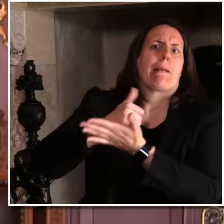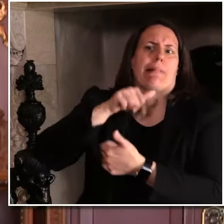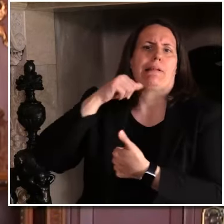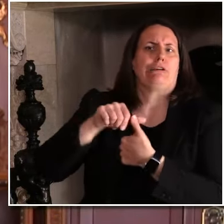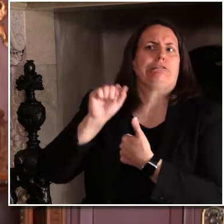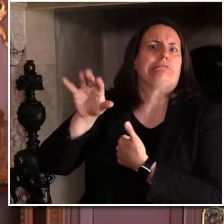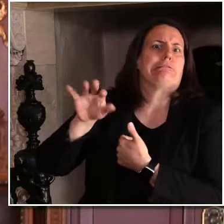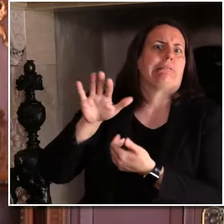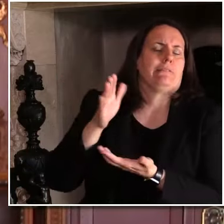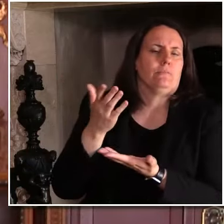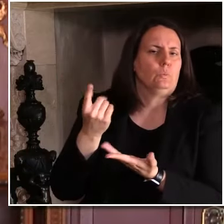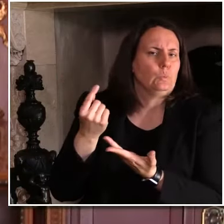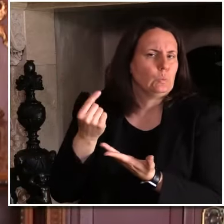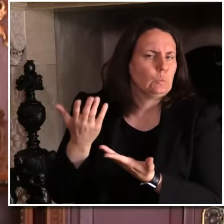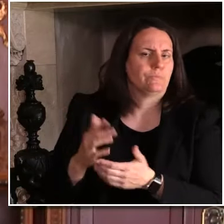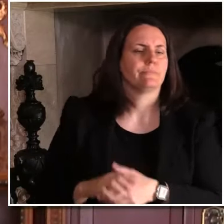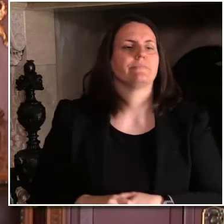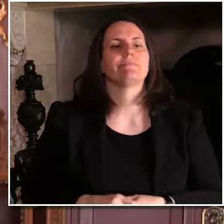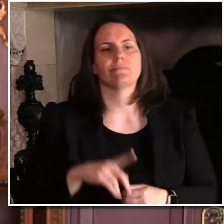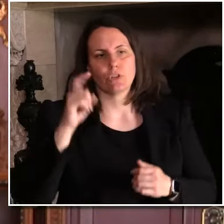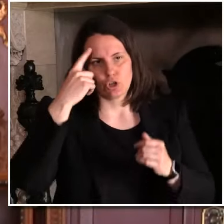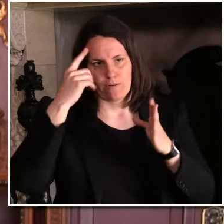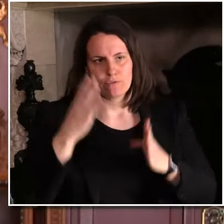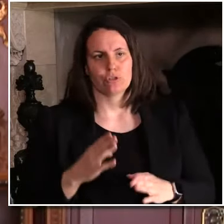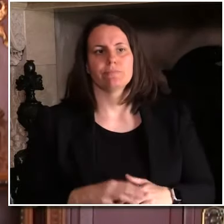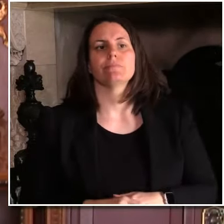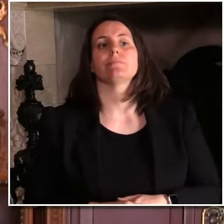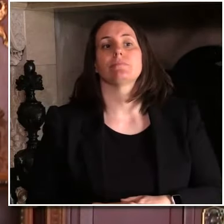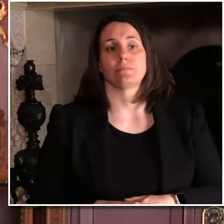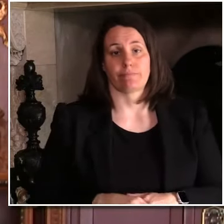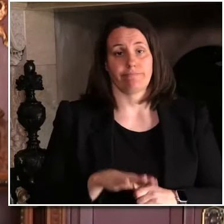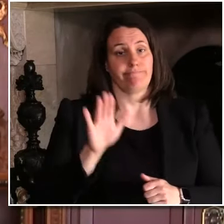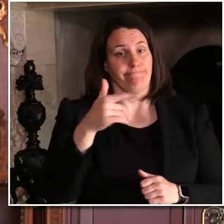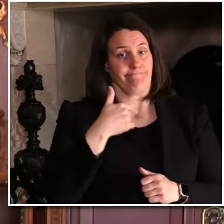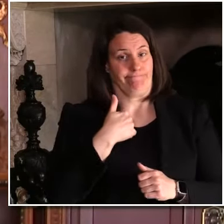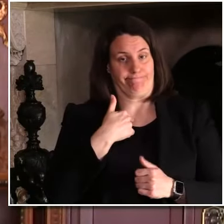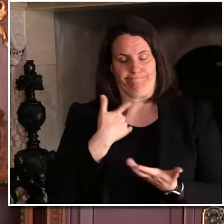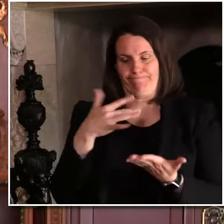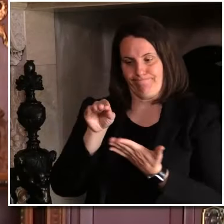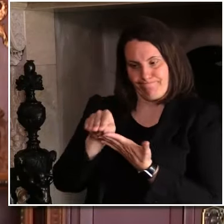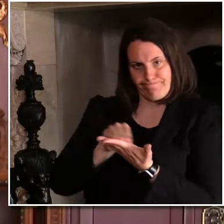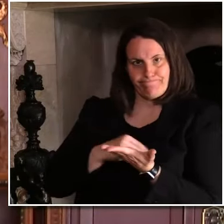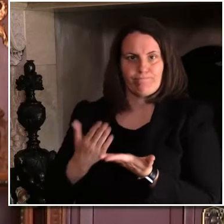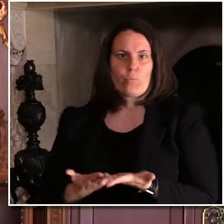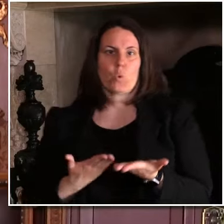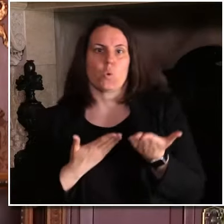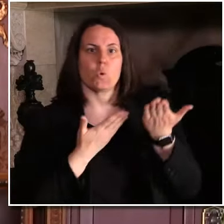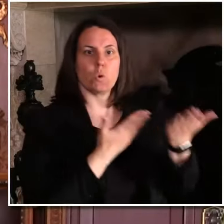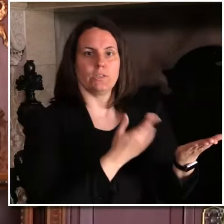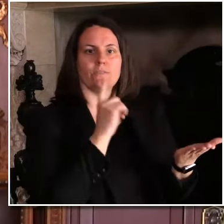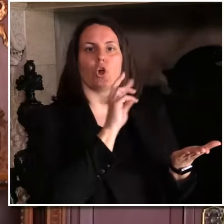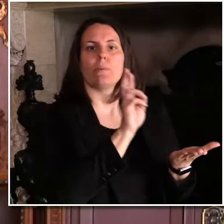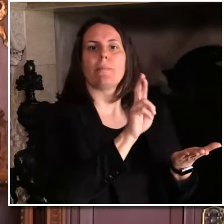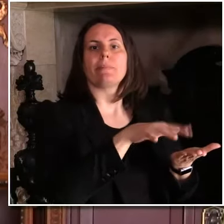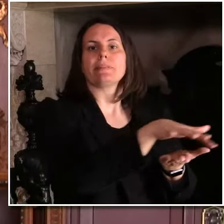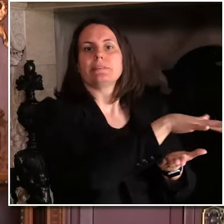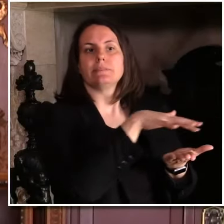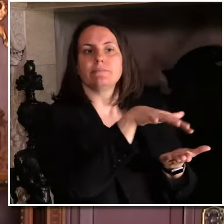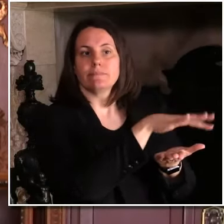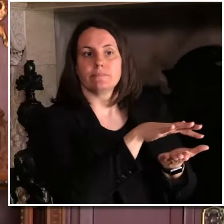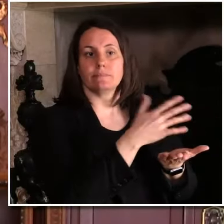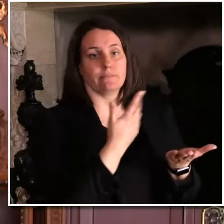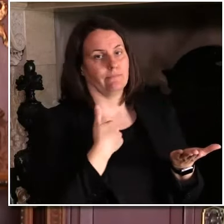to our Republican friends and see if we can do something about that. We tried to do that in the past and it did not